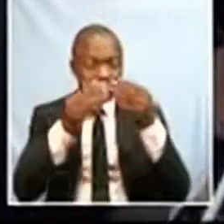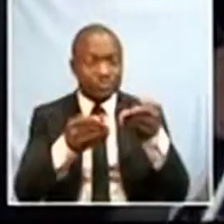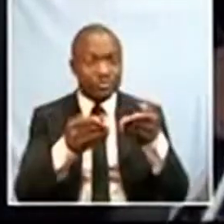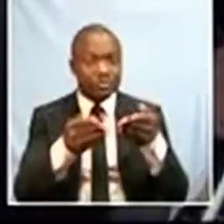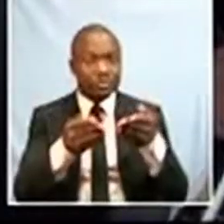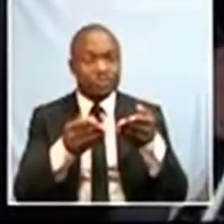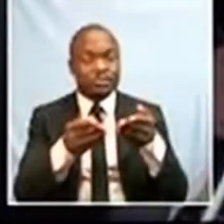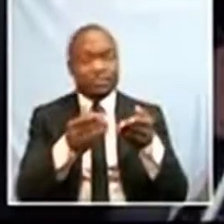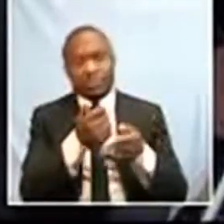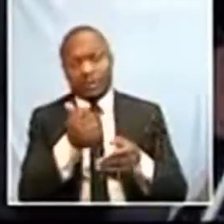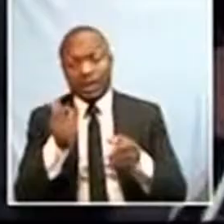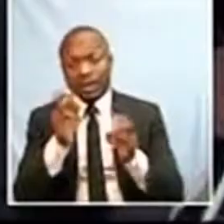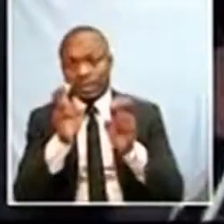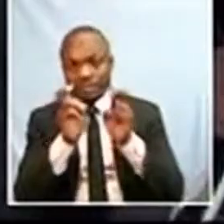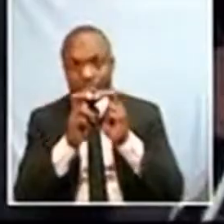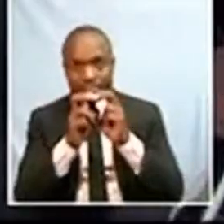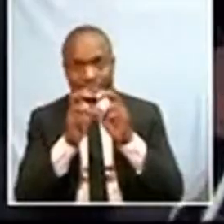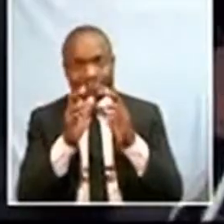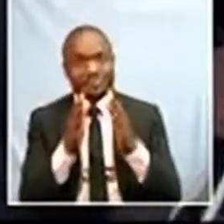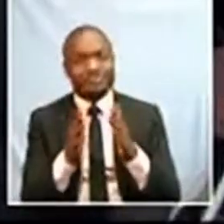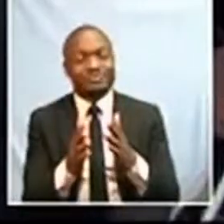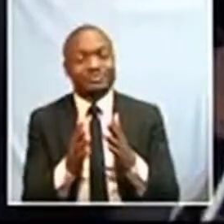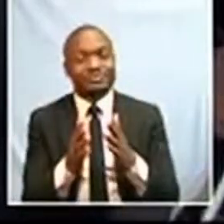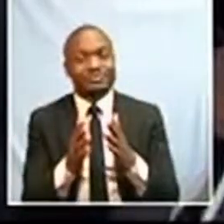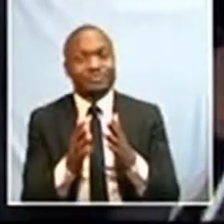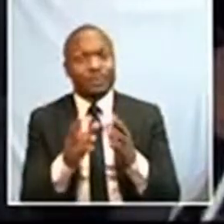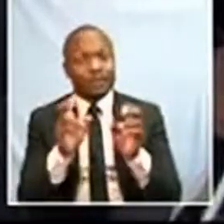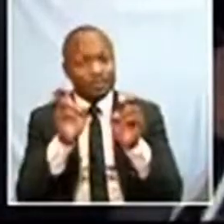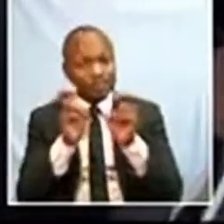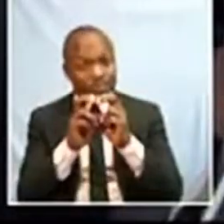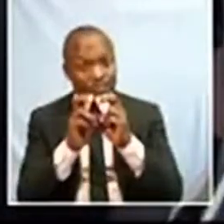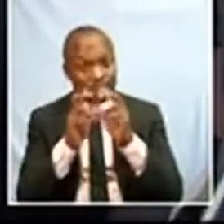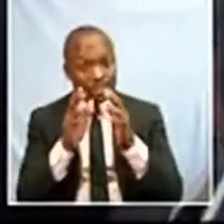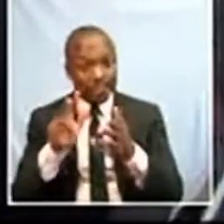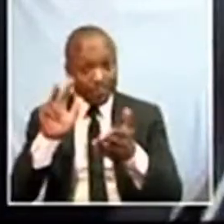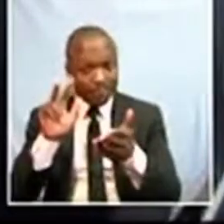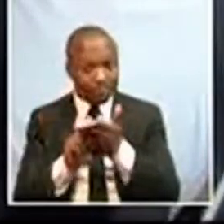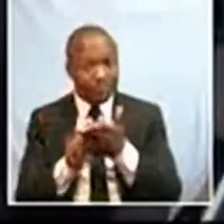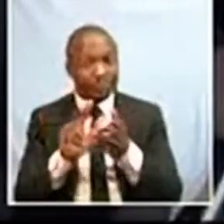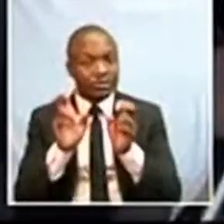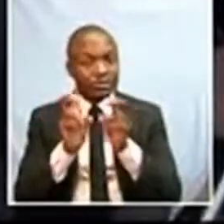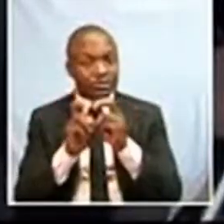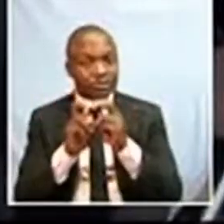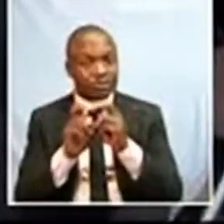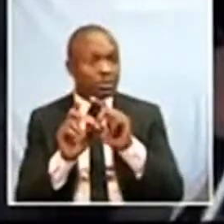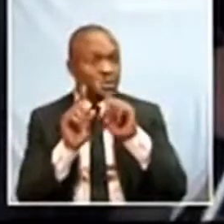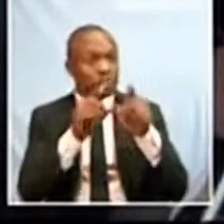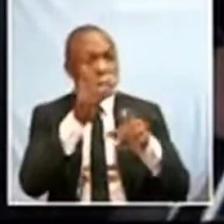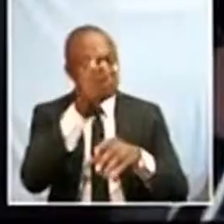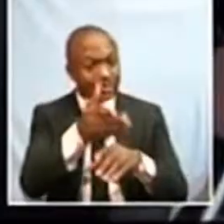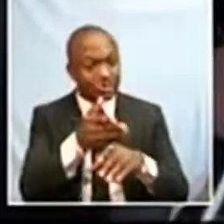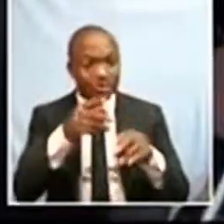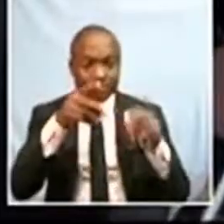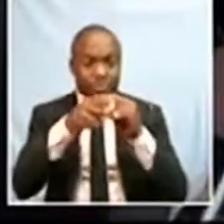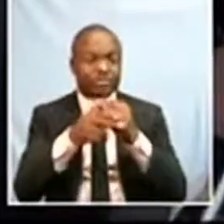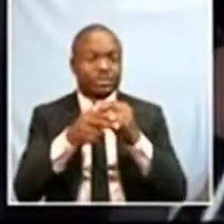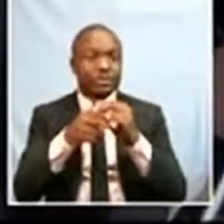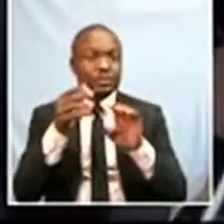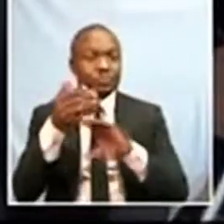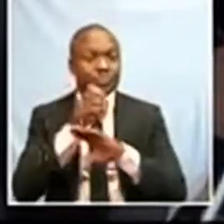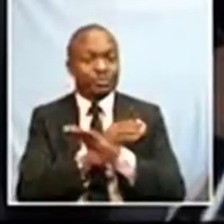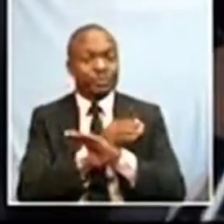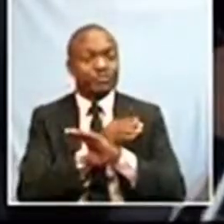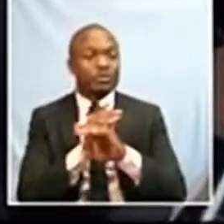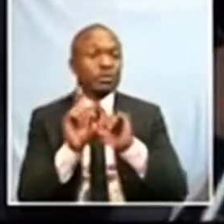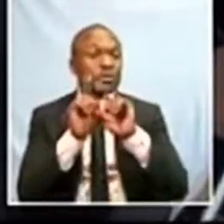to another contractor. The contractor, he signed the contract, he never mobilized. Then you terminated before he even